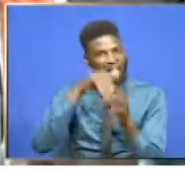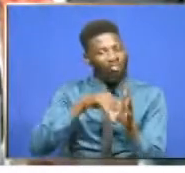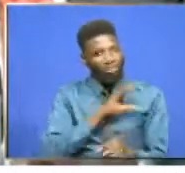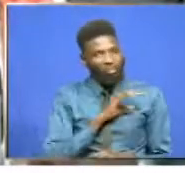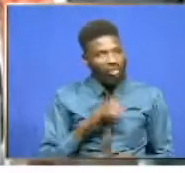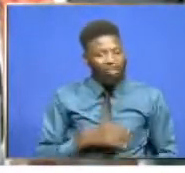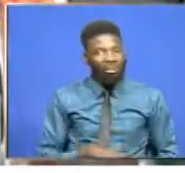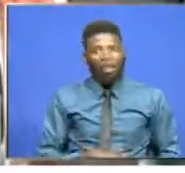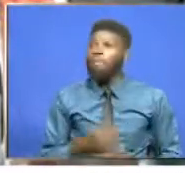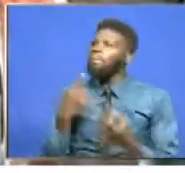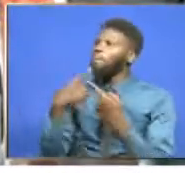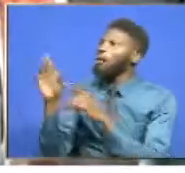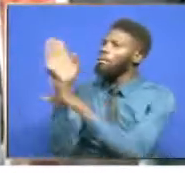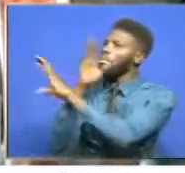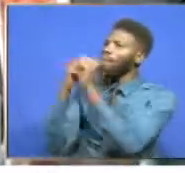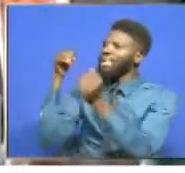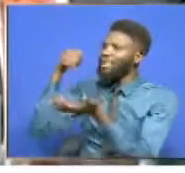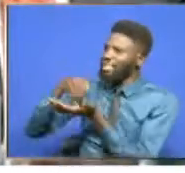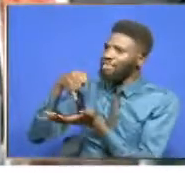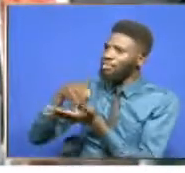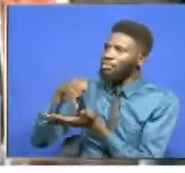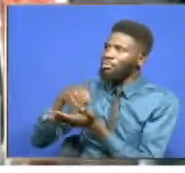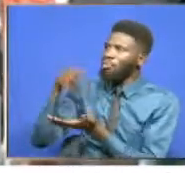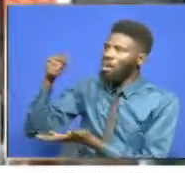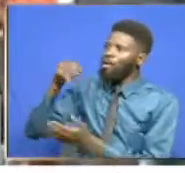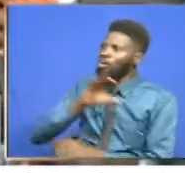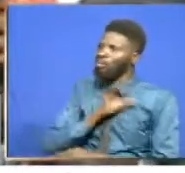president doesn't sit in the budget committee. Yeah. So